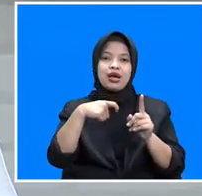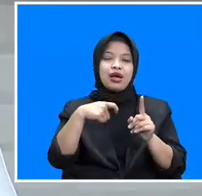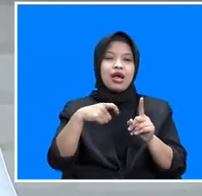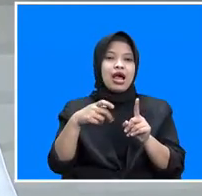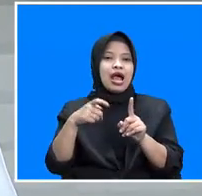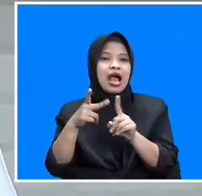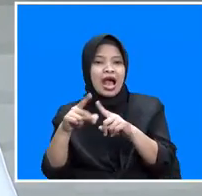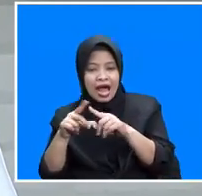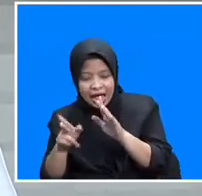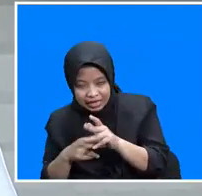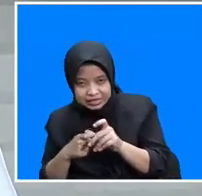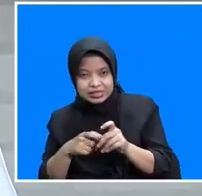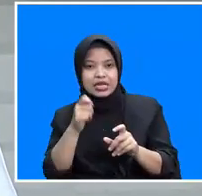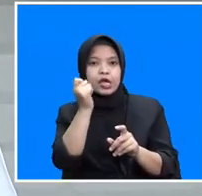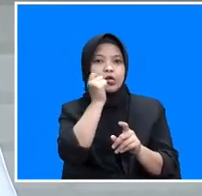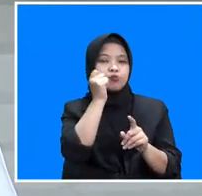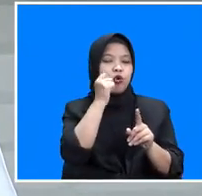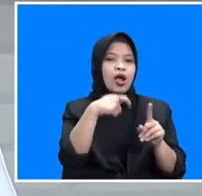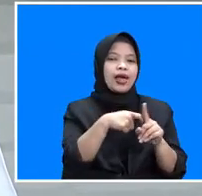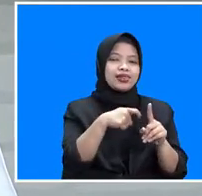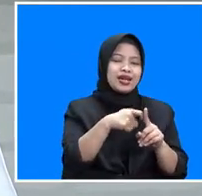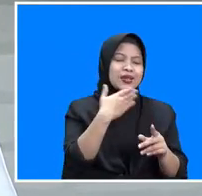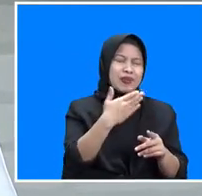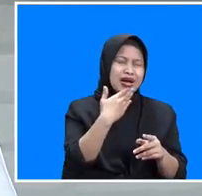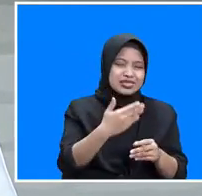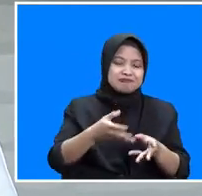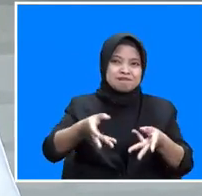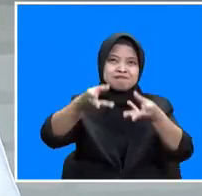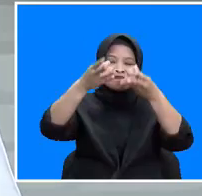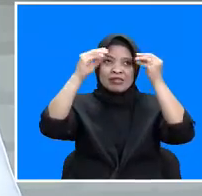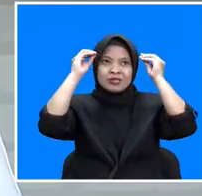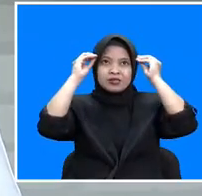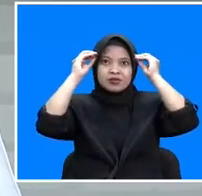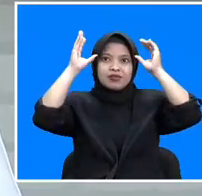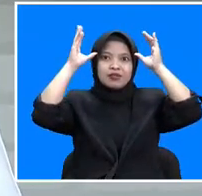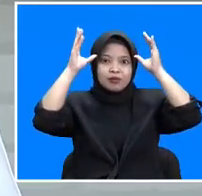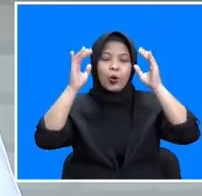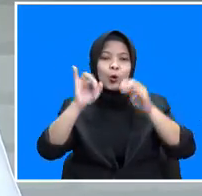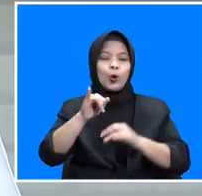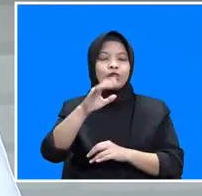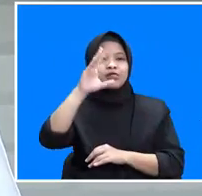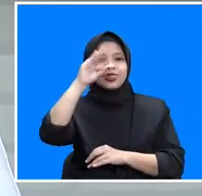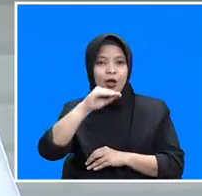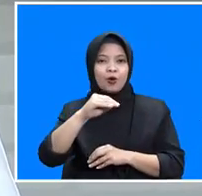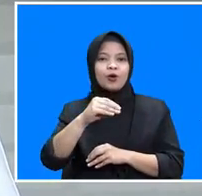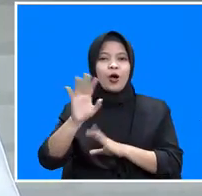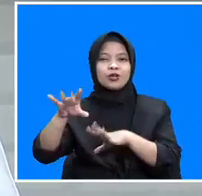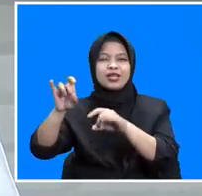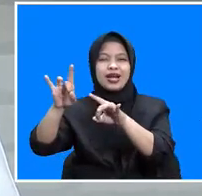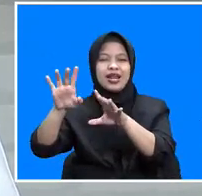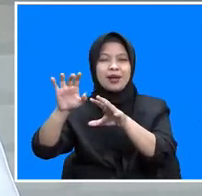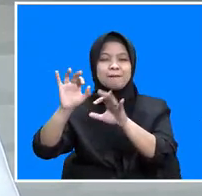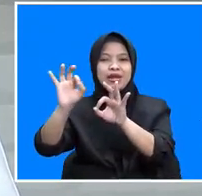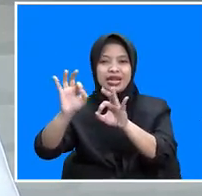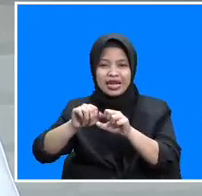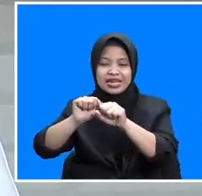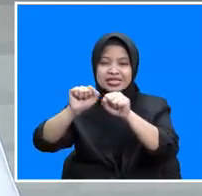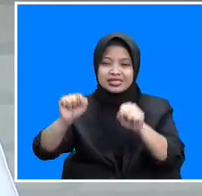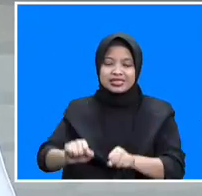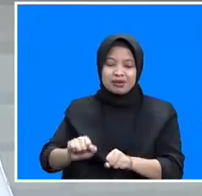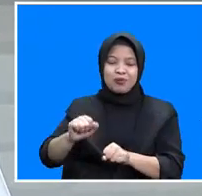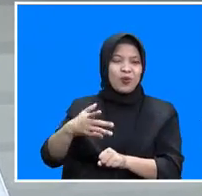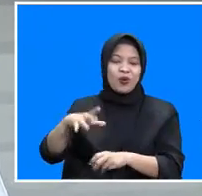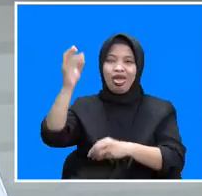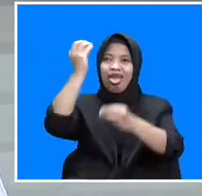opening also the complexity of Australian context, but also the possible solutions that can inspire us, maybe rethinking about some